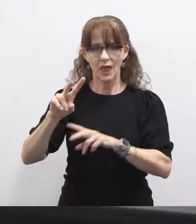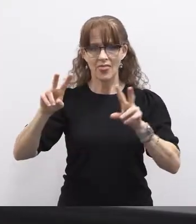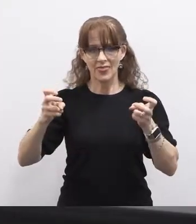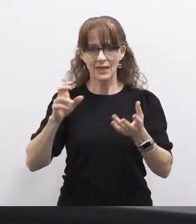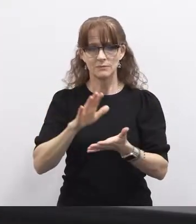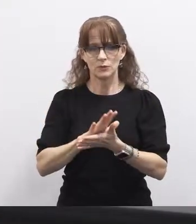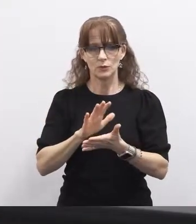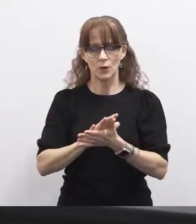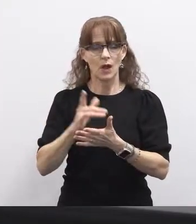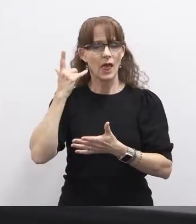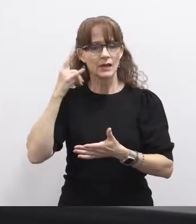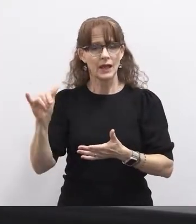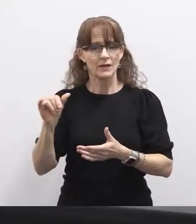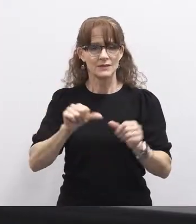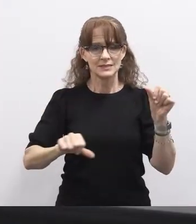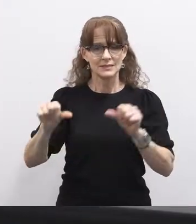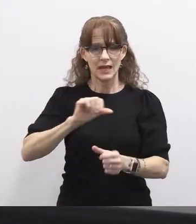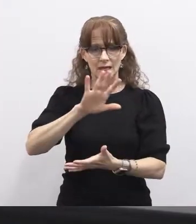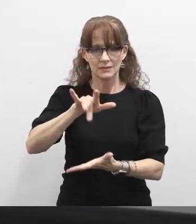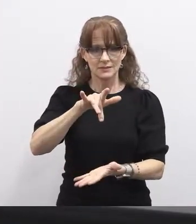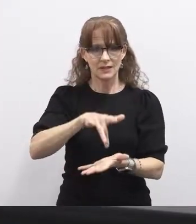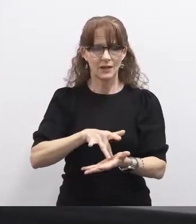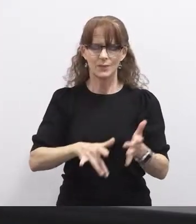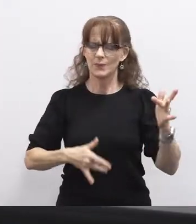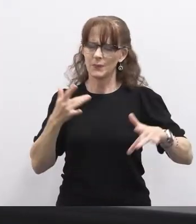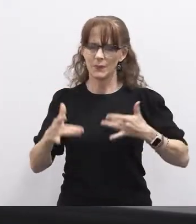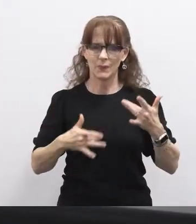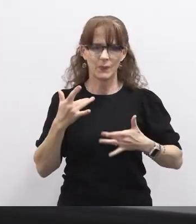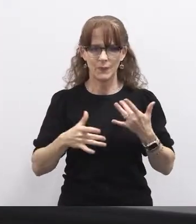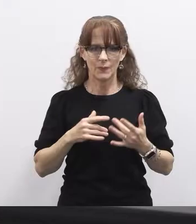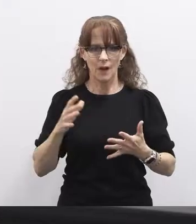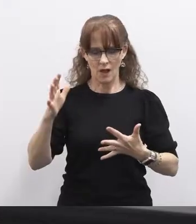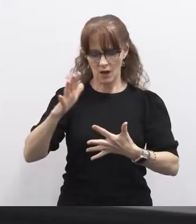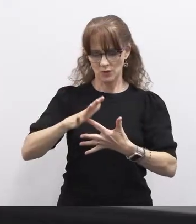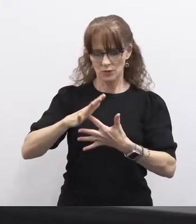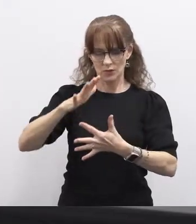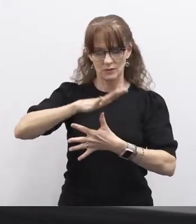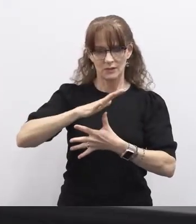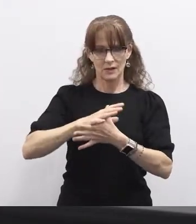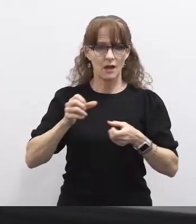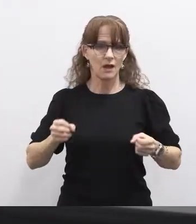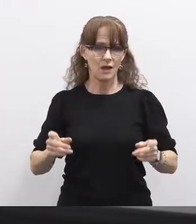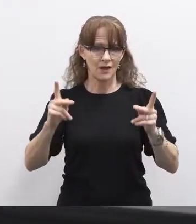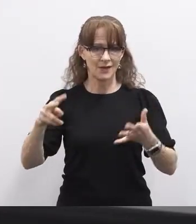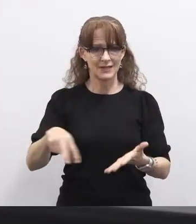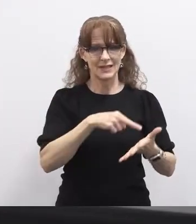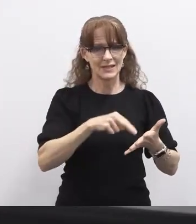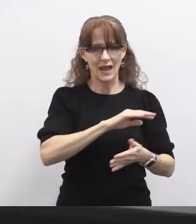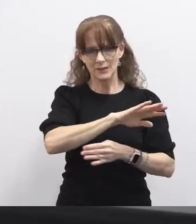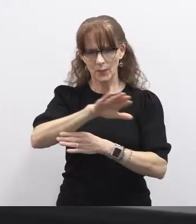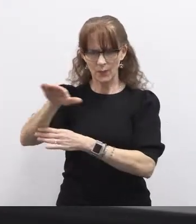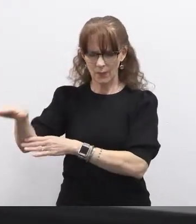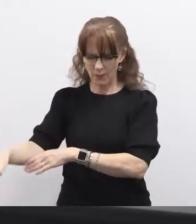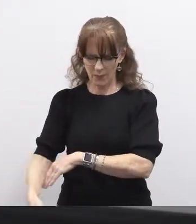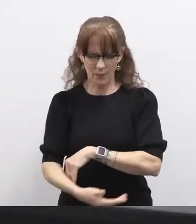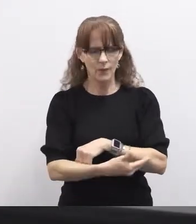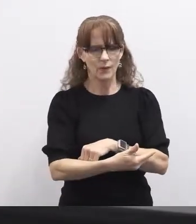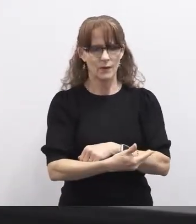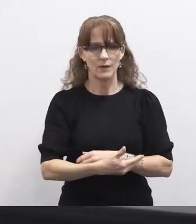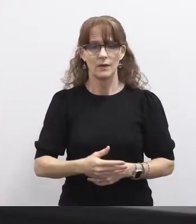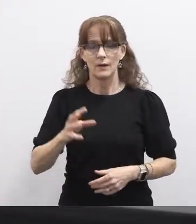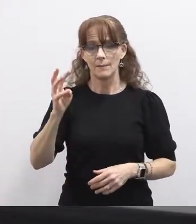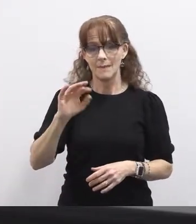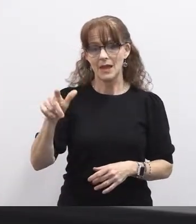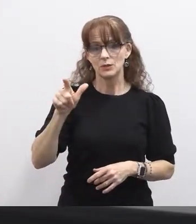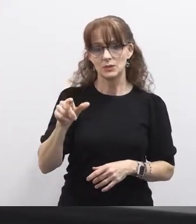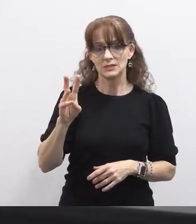held at California Science Center. We are so excited to give our juniors and seniors a chance to dance the night away. On May